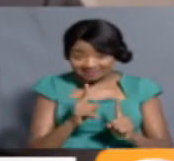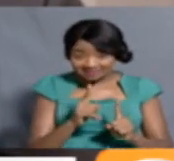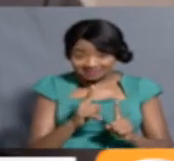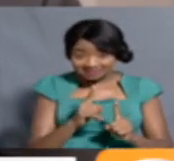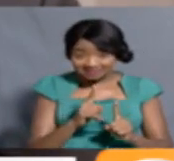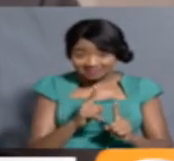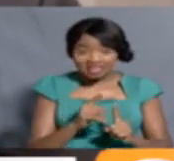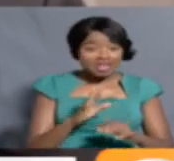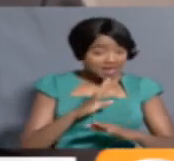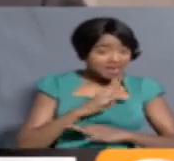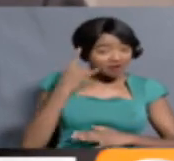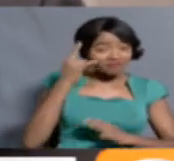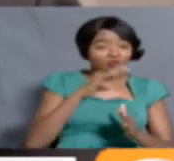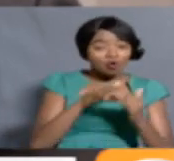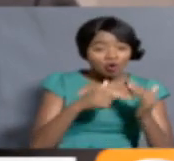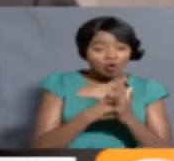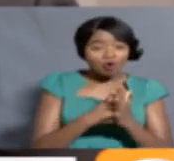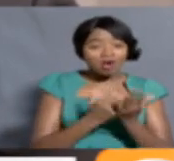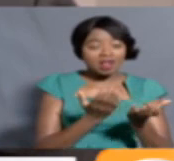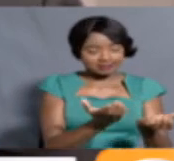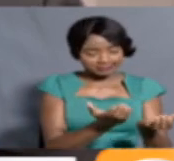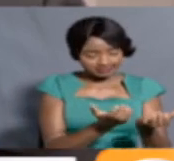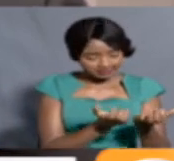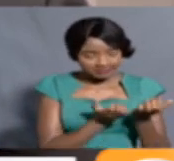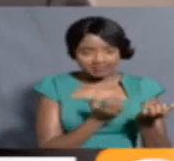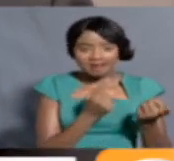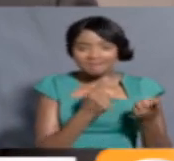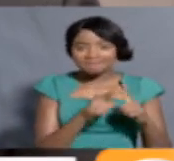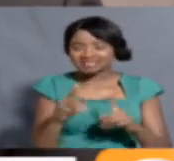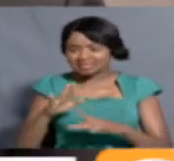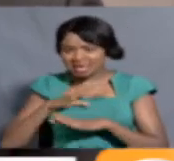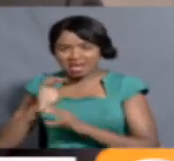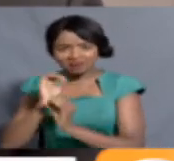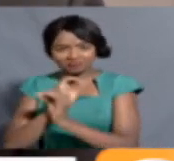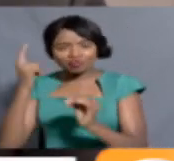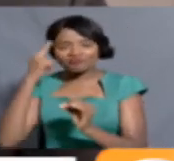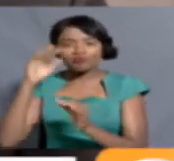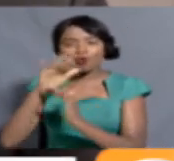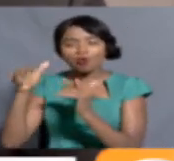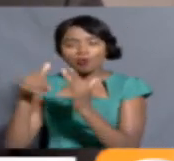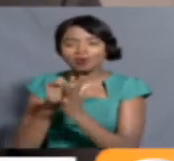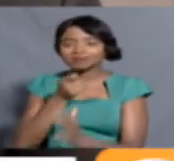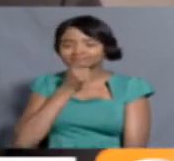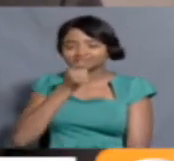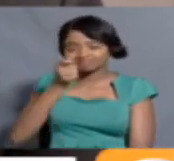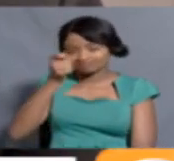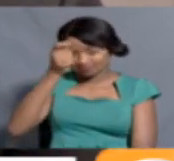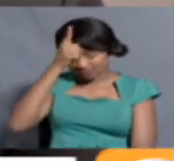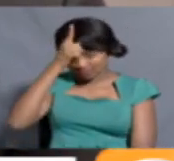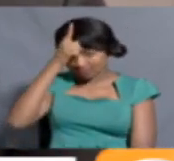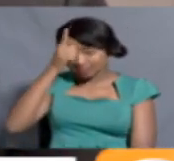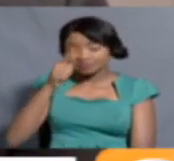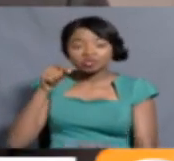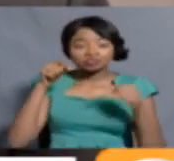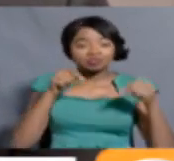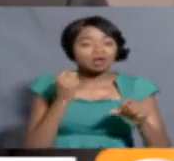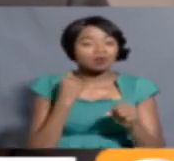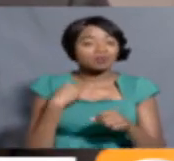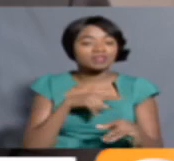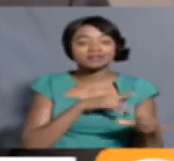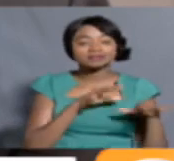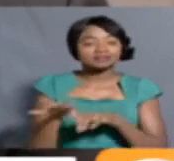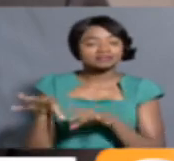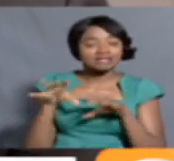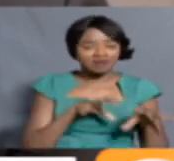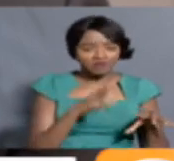for everyone's need, but not enough for everyone's greed. So what we are doing currently, we are suffering the consequences of